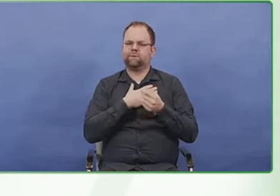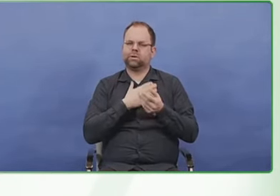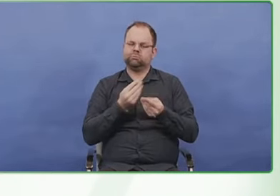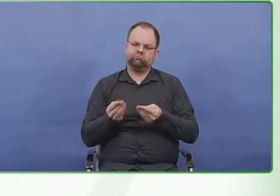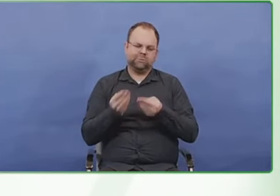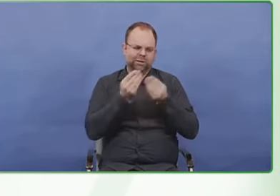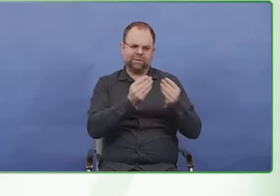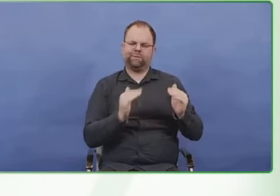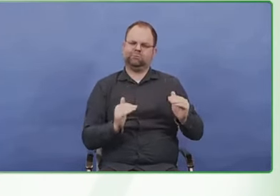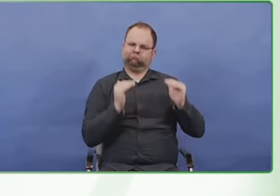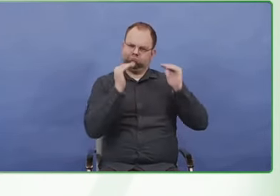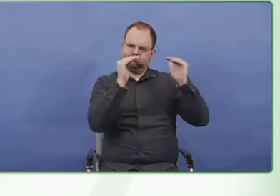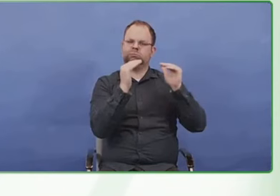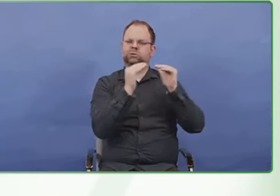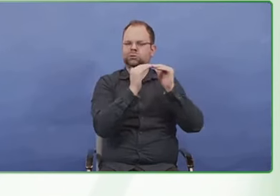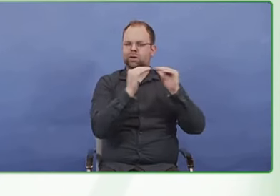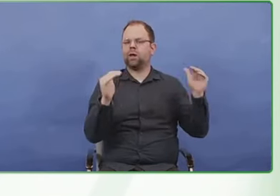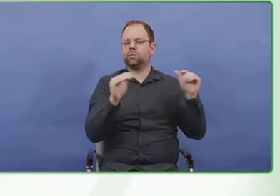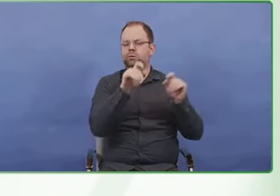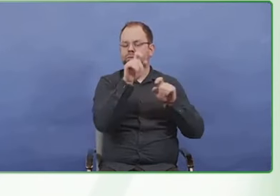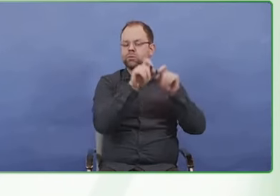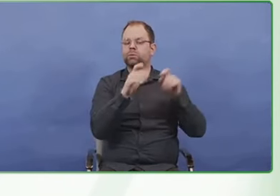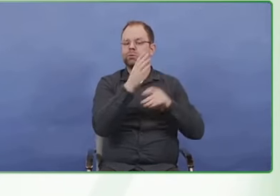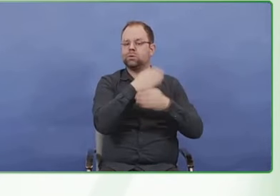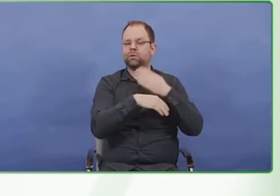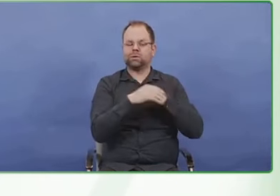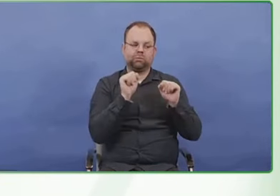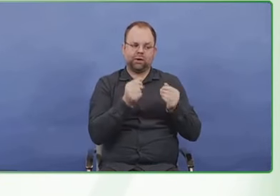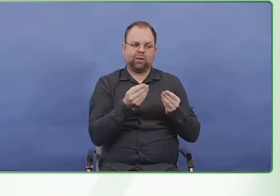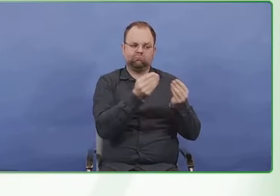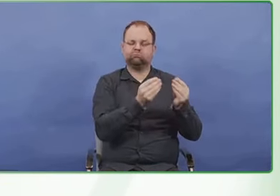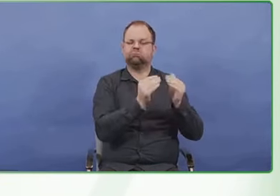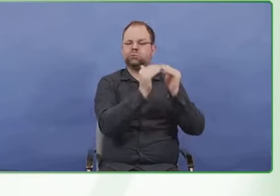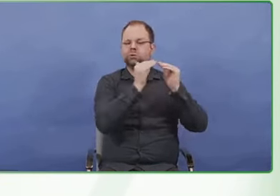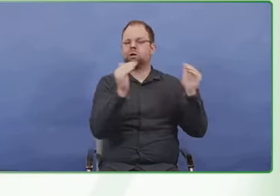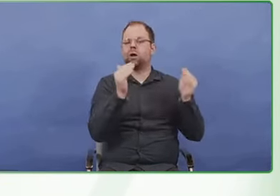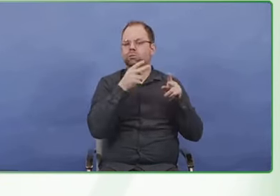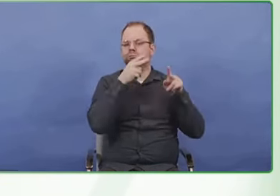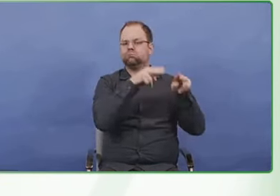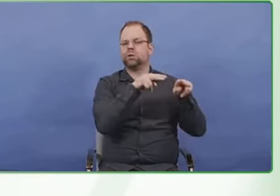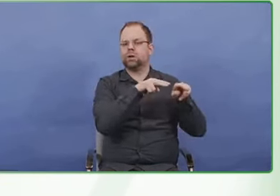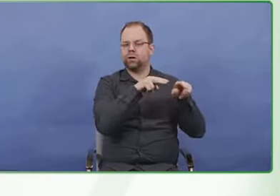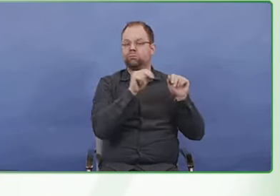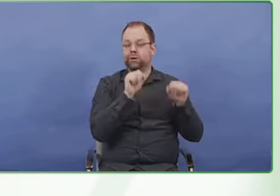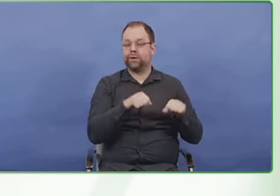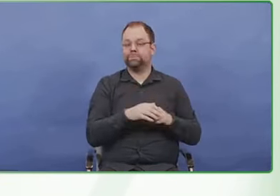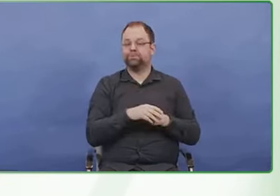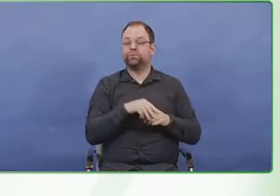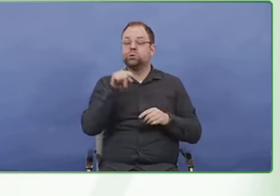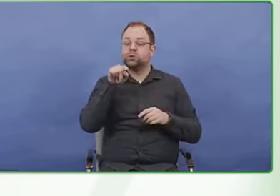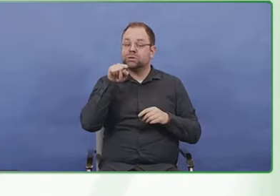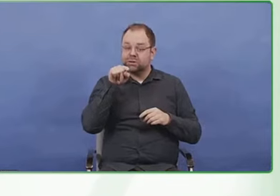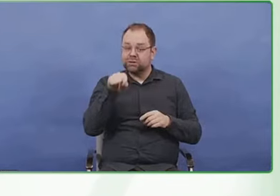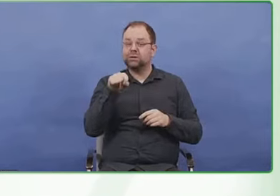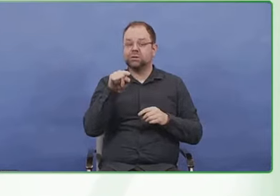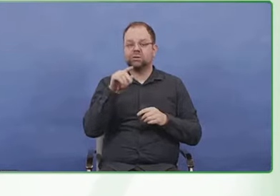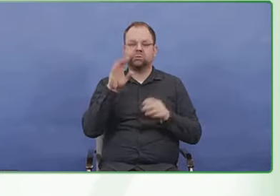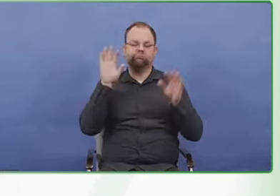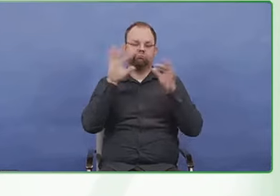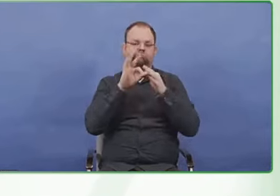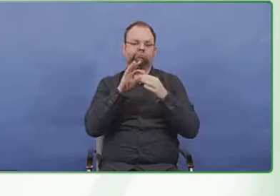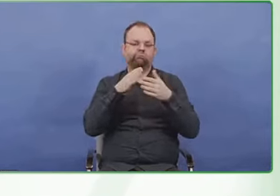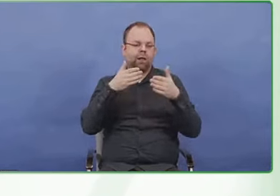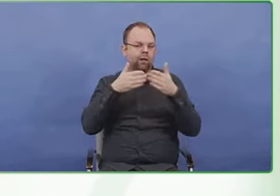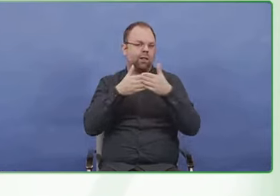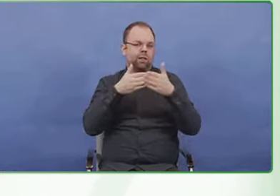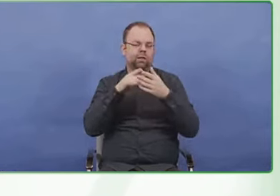do to achieve the resolution itself? And this is the framework for action to achieve the highest attainable standard of health for persons